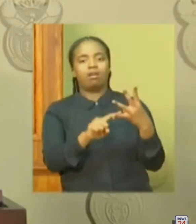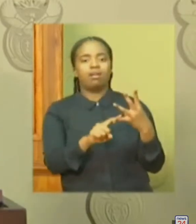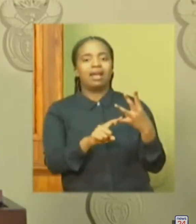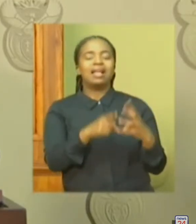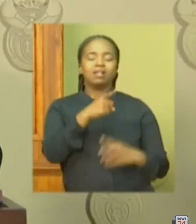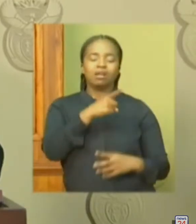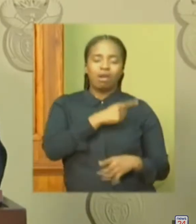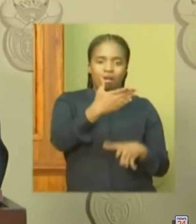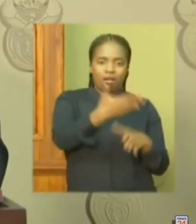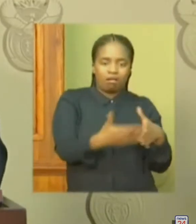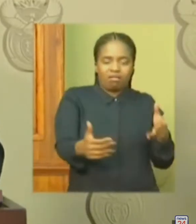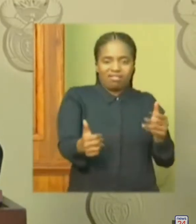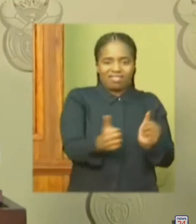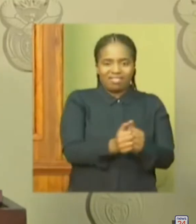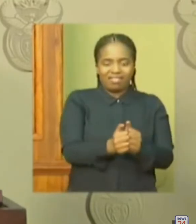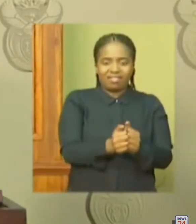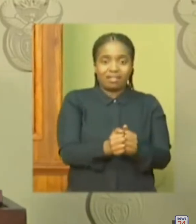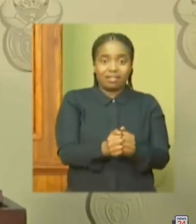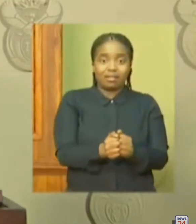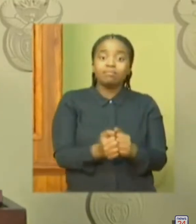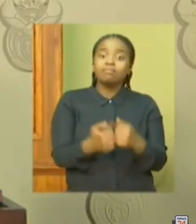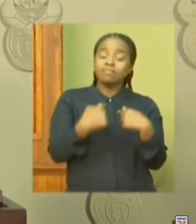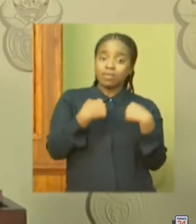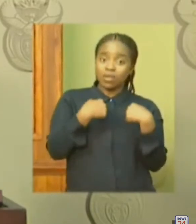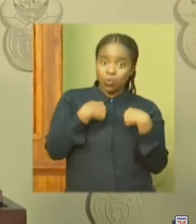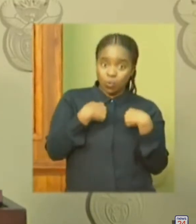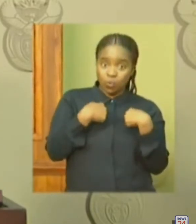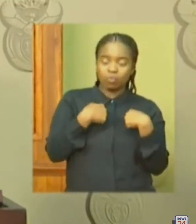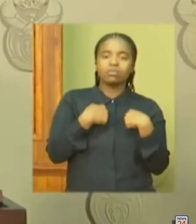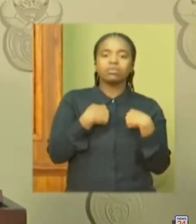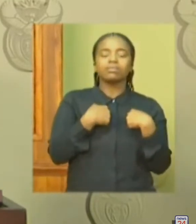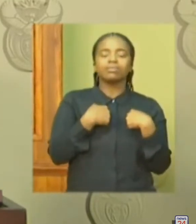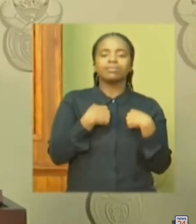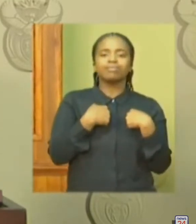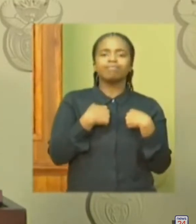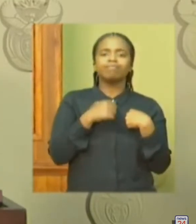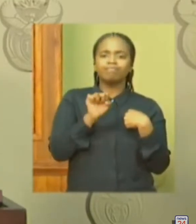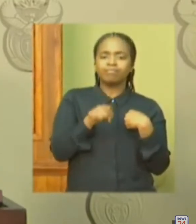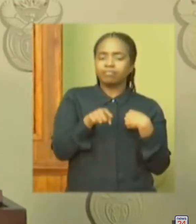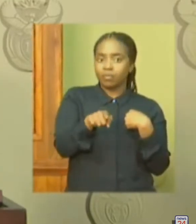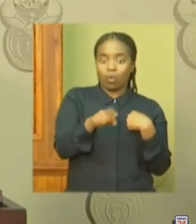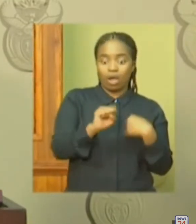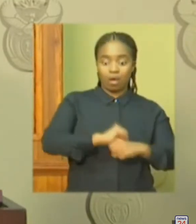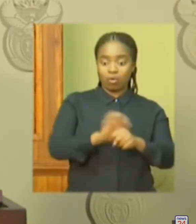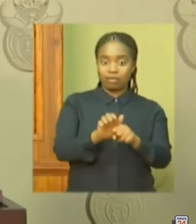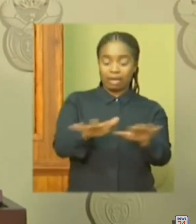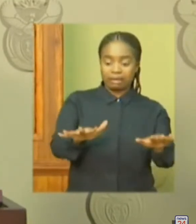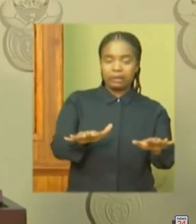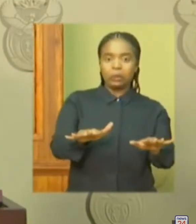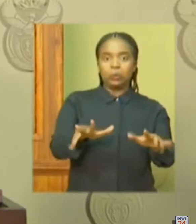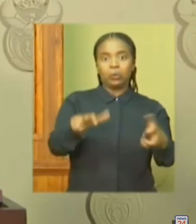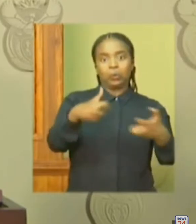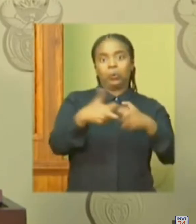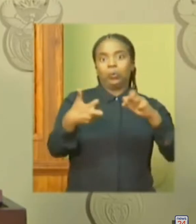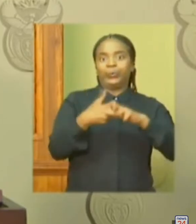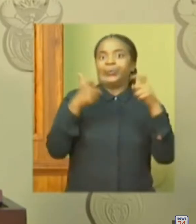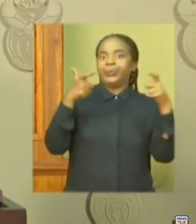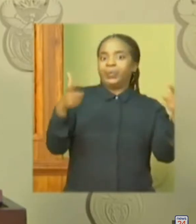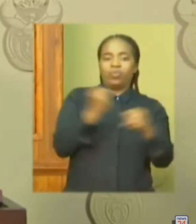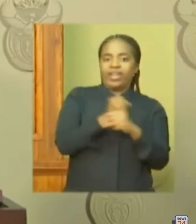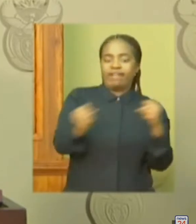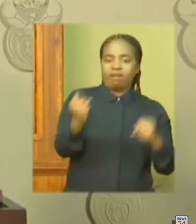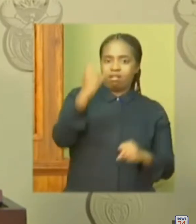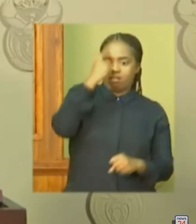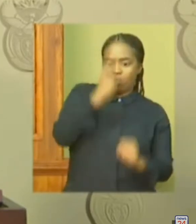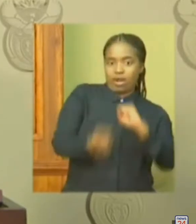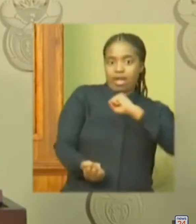must acknowledge that as we have confronted this unprecedented challenge, there